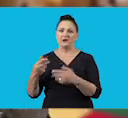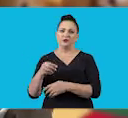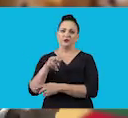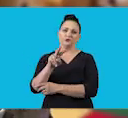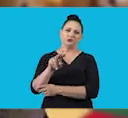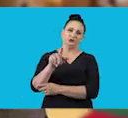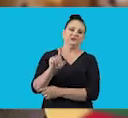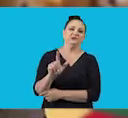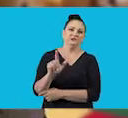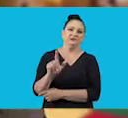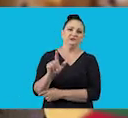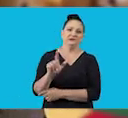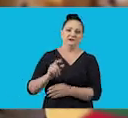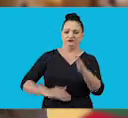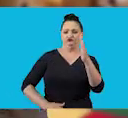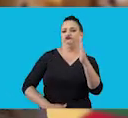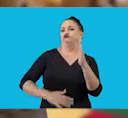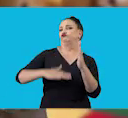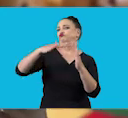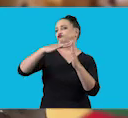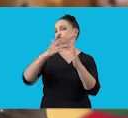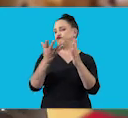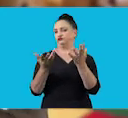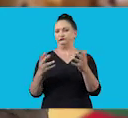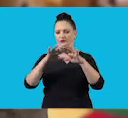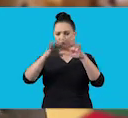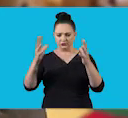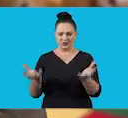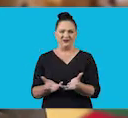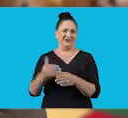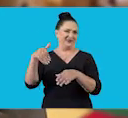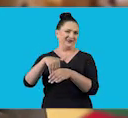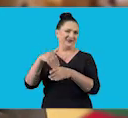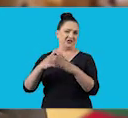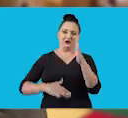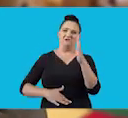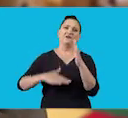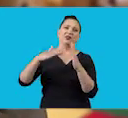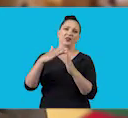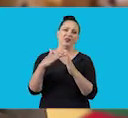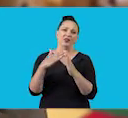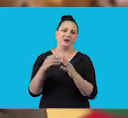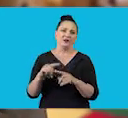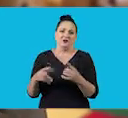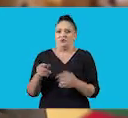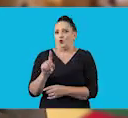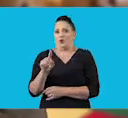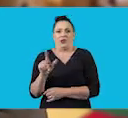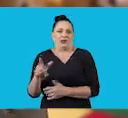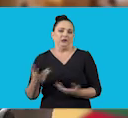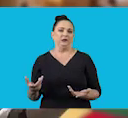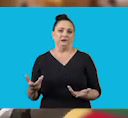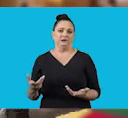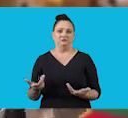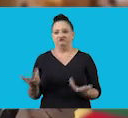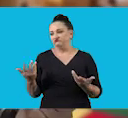is 2 liters of a container, the gas particles are going to fill up that entire space. The same number of gas particles can fill up a space that